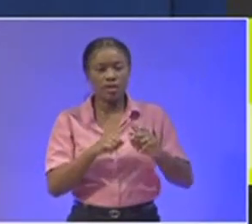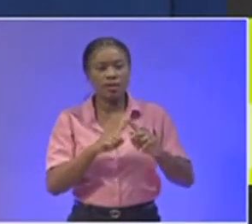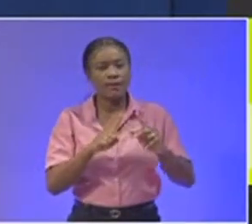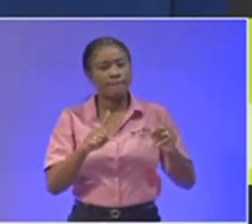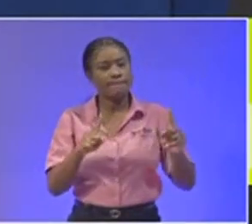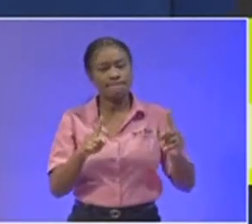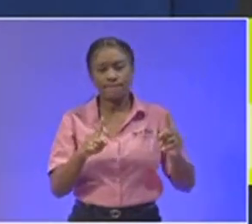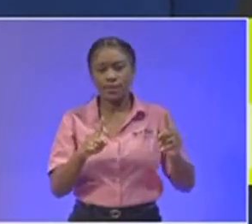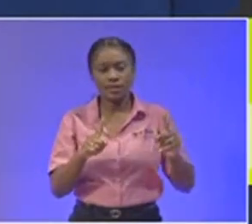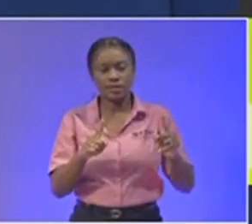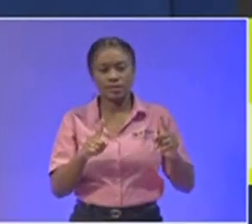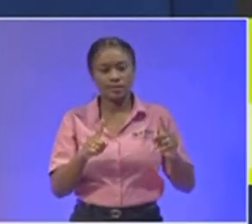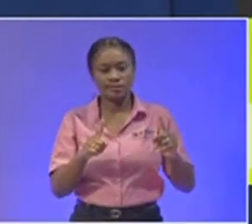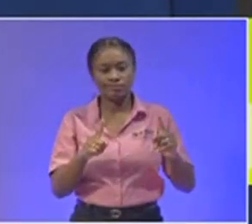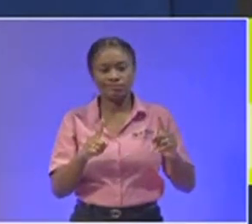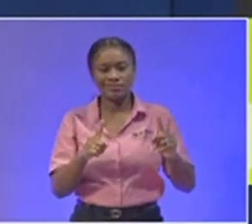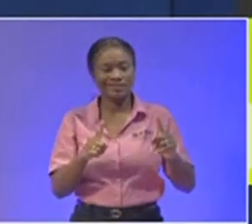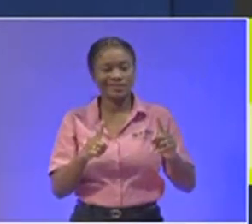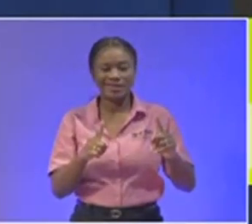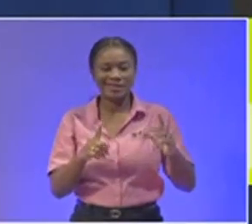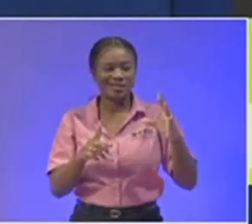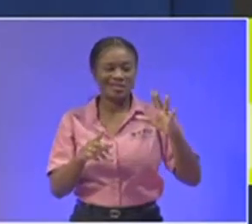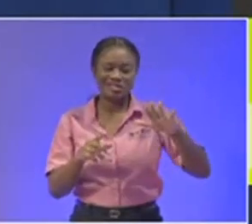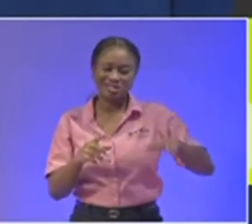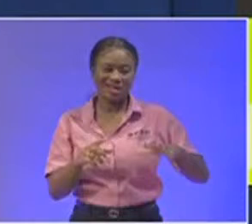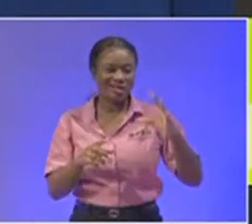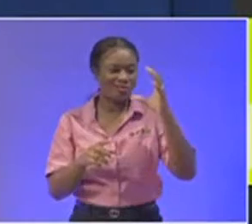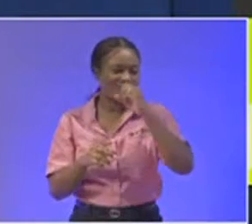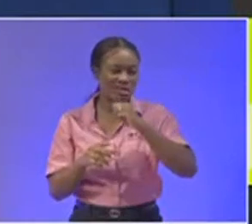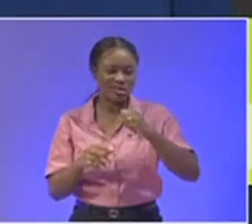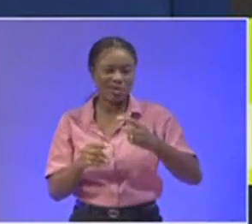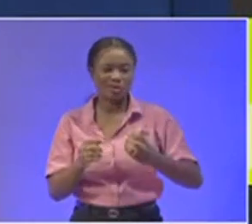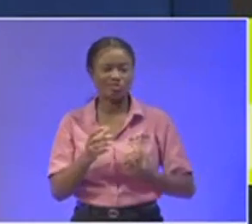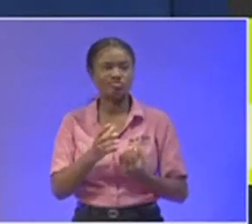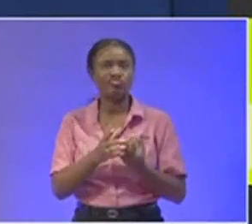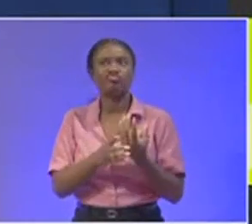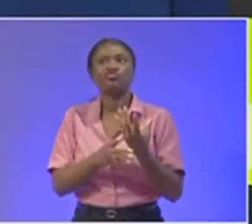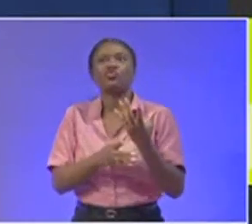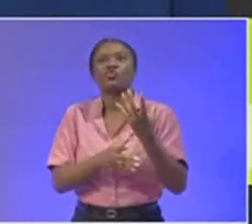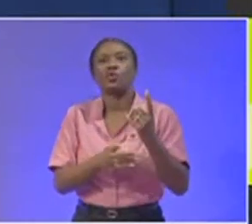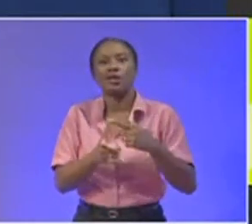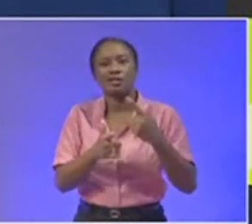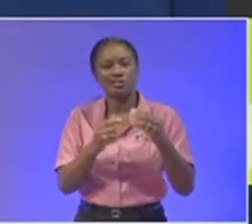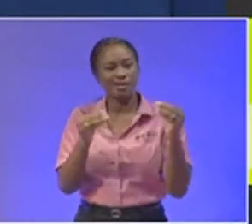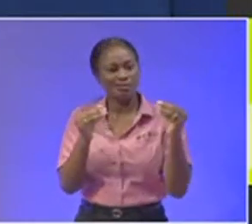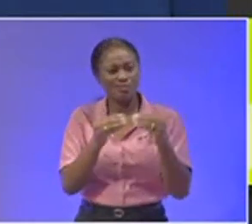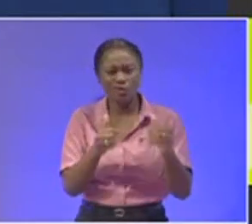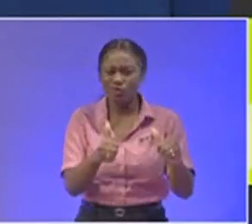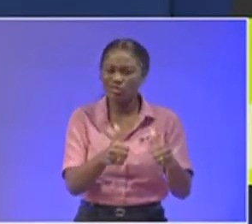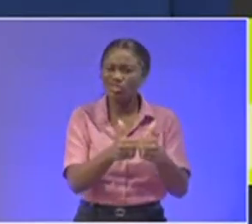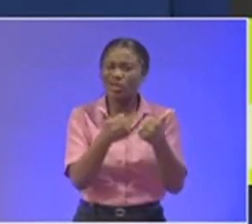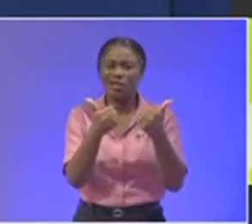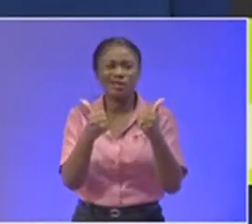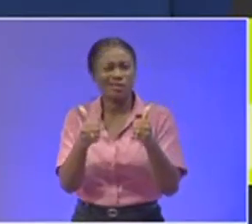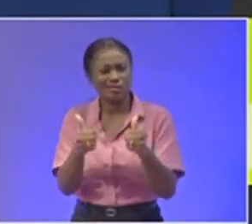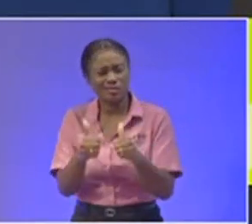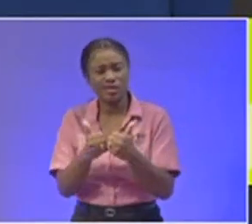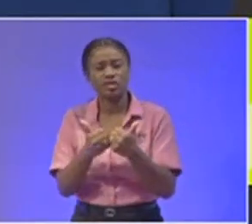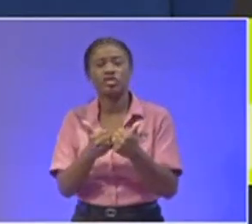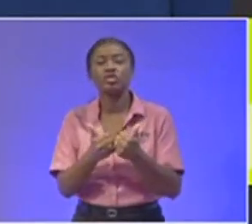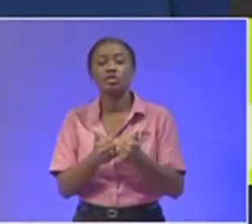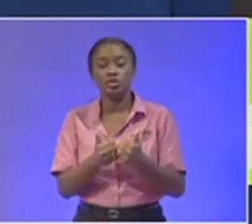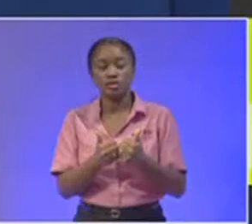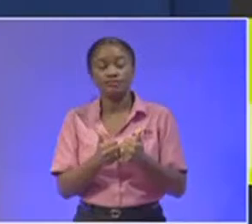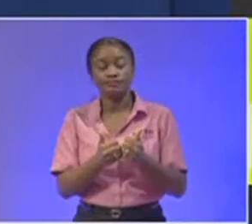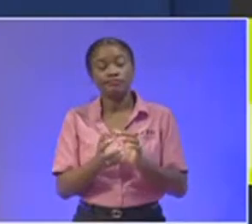beyond when it was initially necessary. And it becomes so much additional work to be able to get the gains that